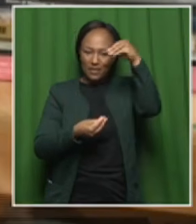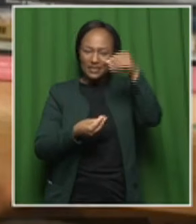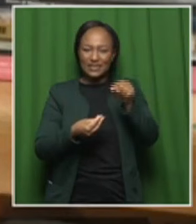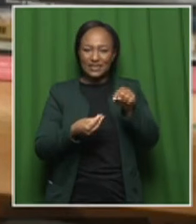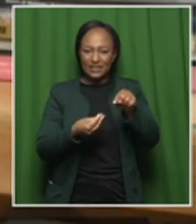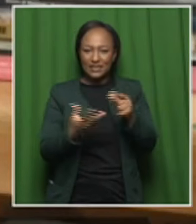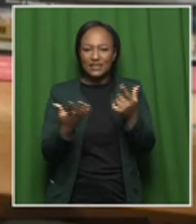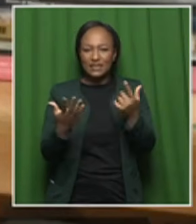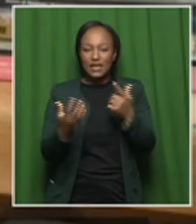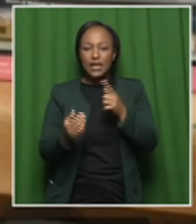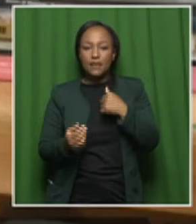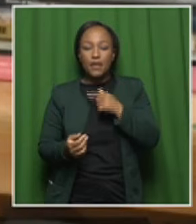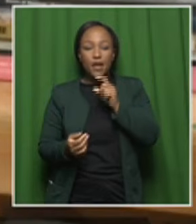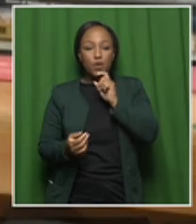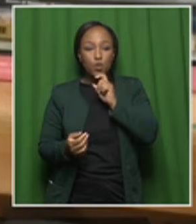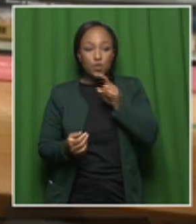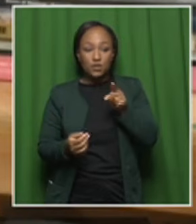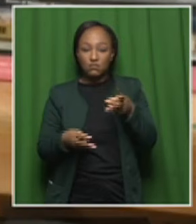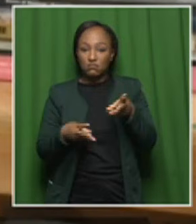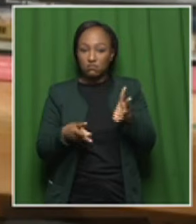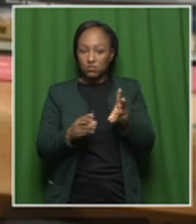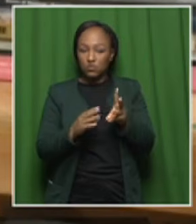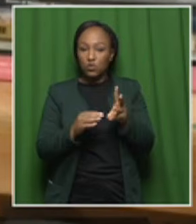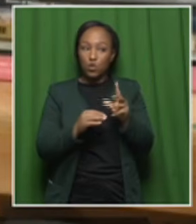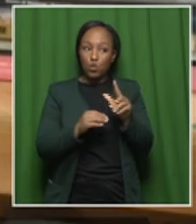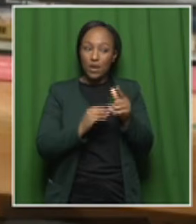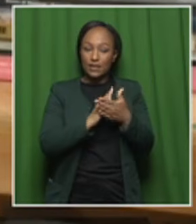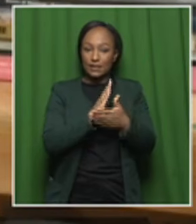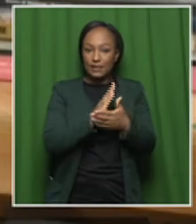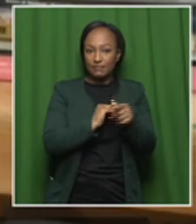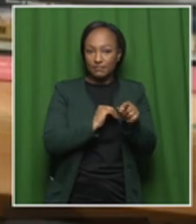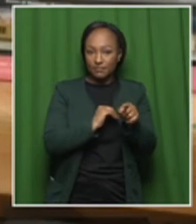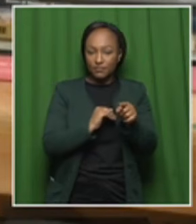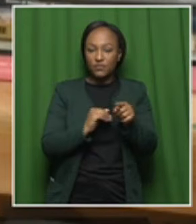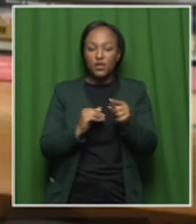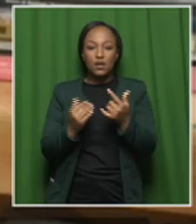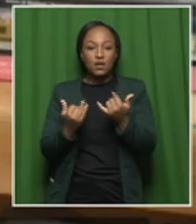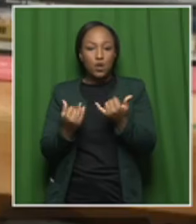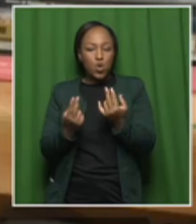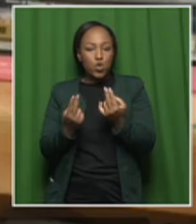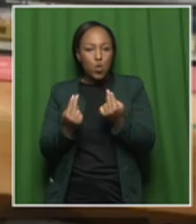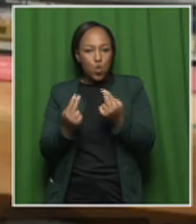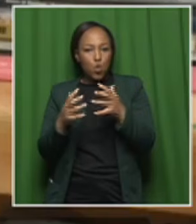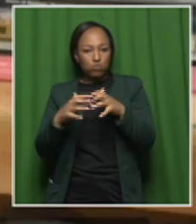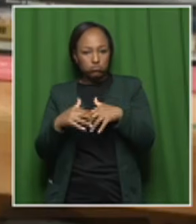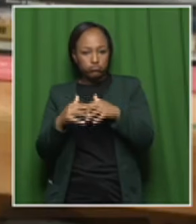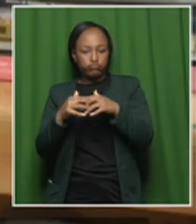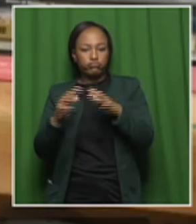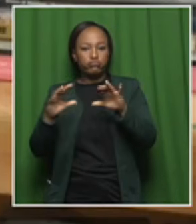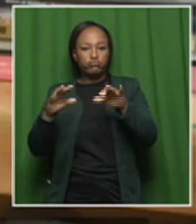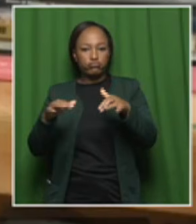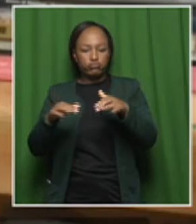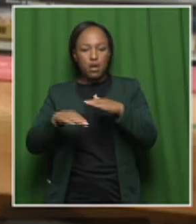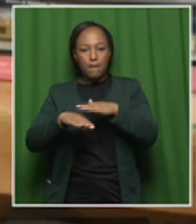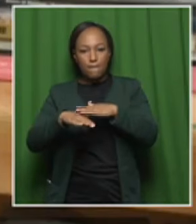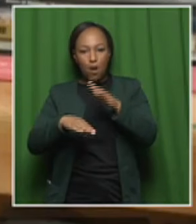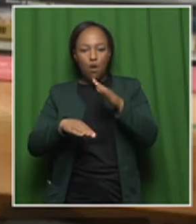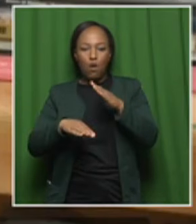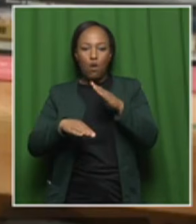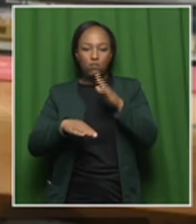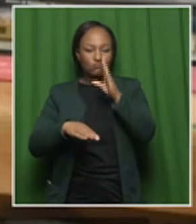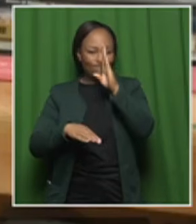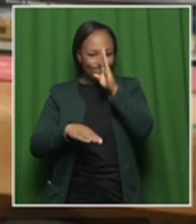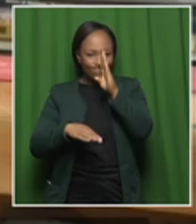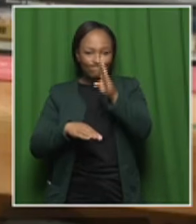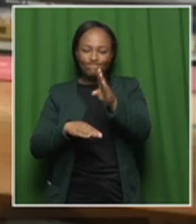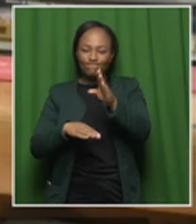I use that element on the side. And for this new body of work, I wanted to be more direct